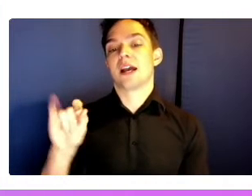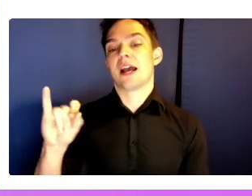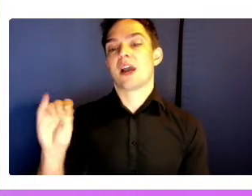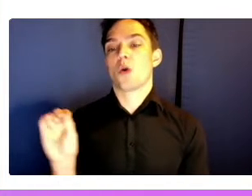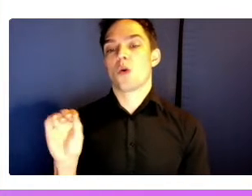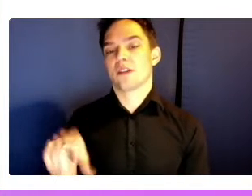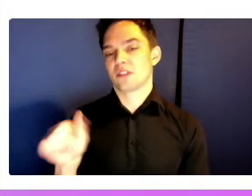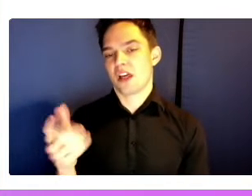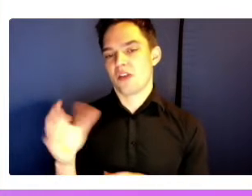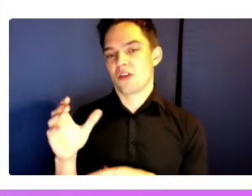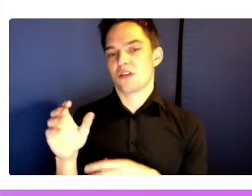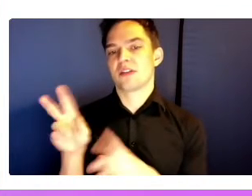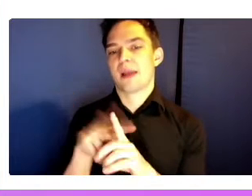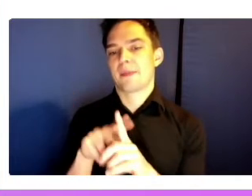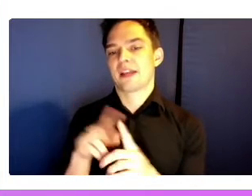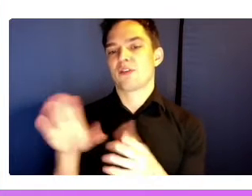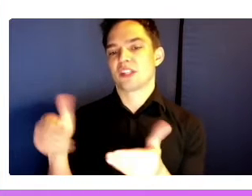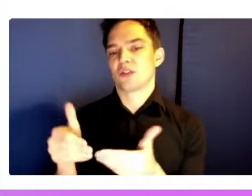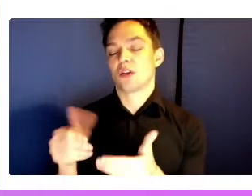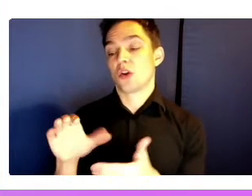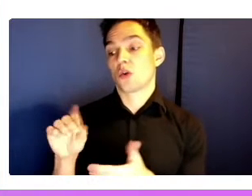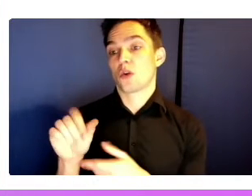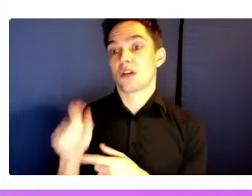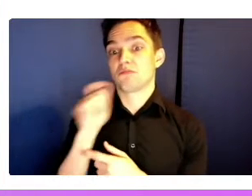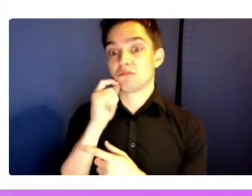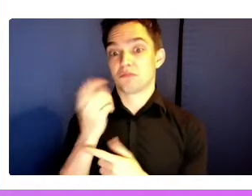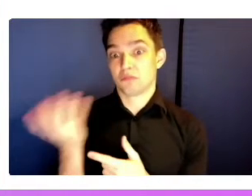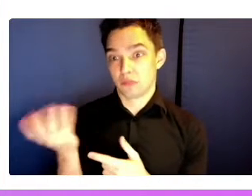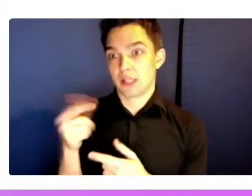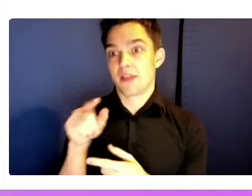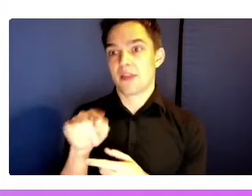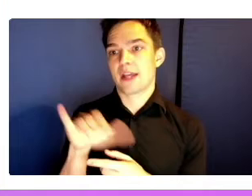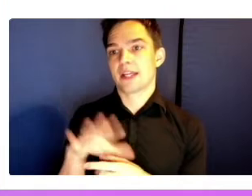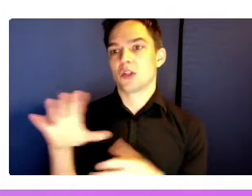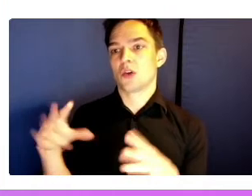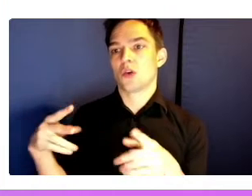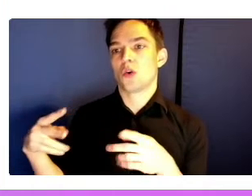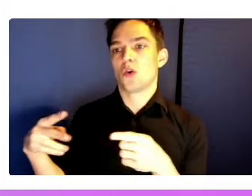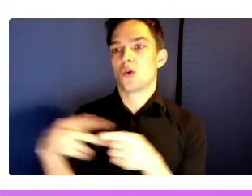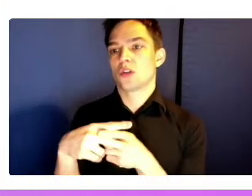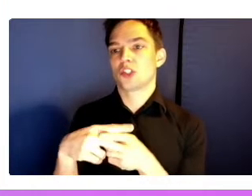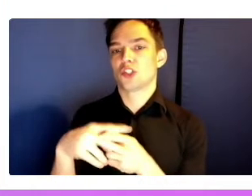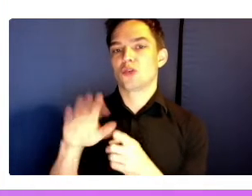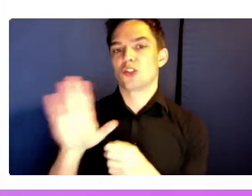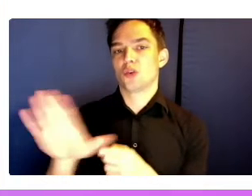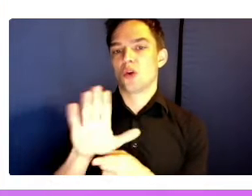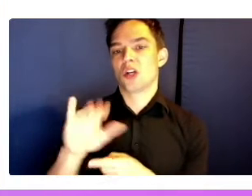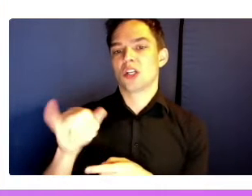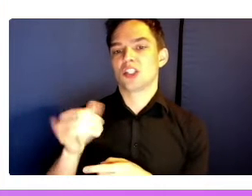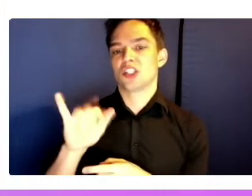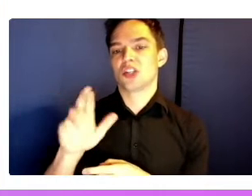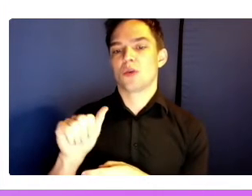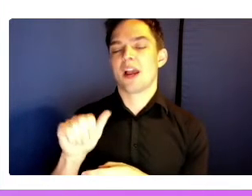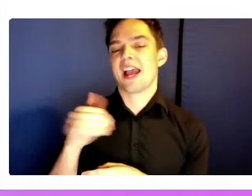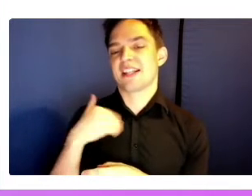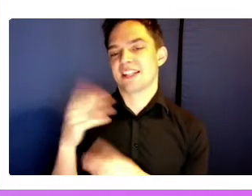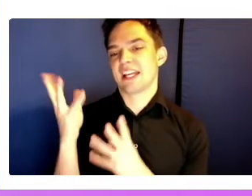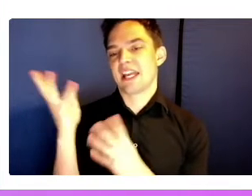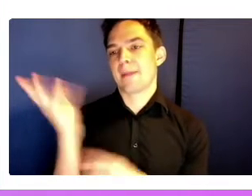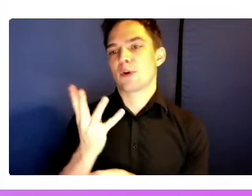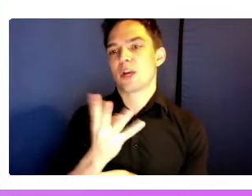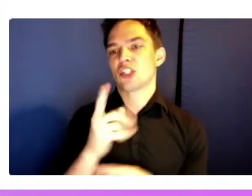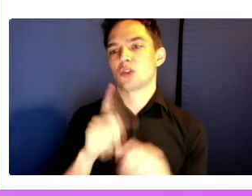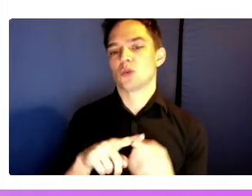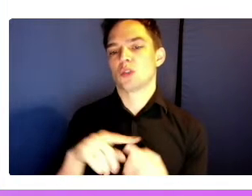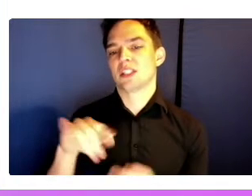was introduced to. And what's cool about Coda is it can hook into your Jira. It has an integration into Jira itself. So it's